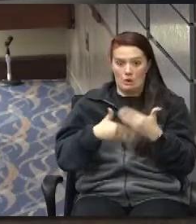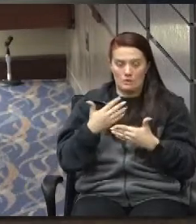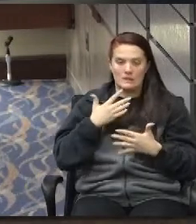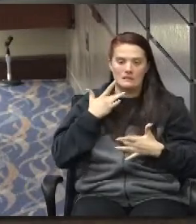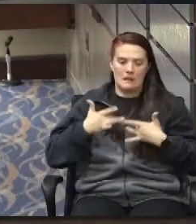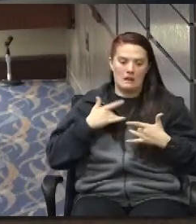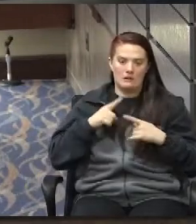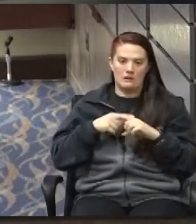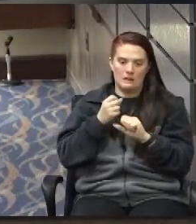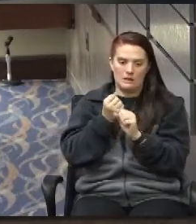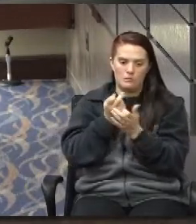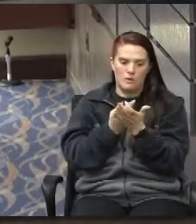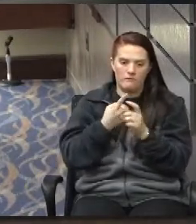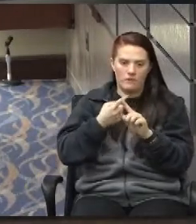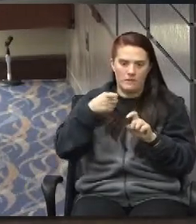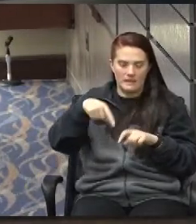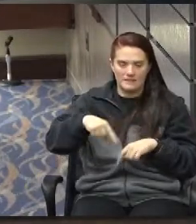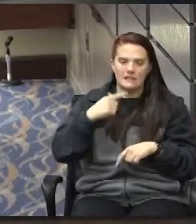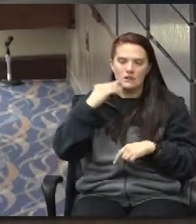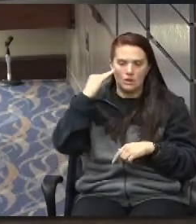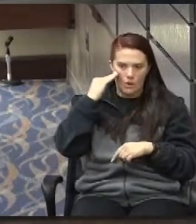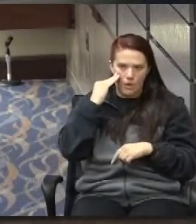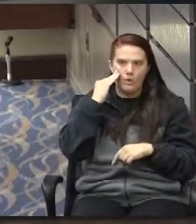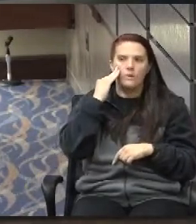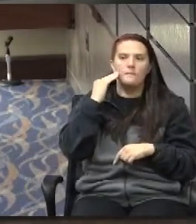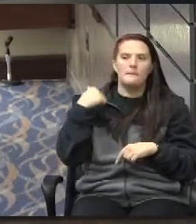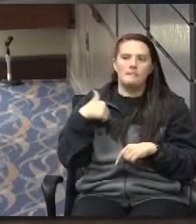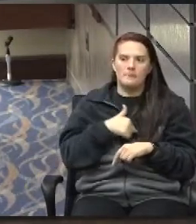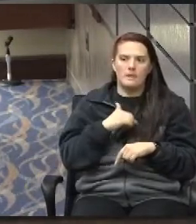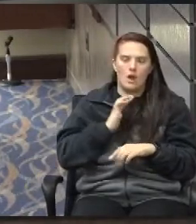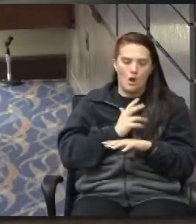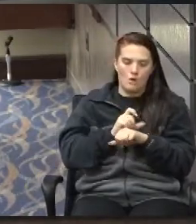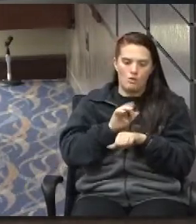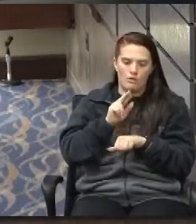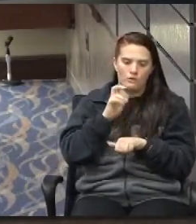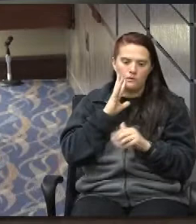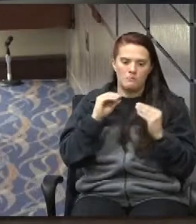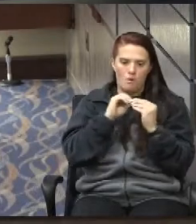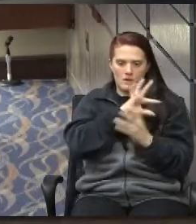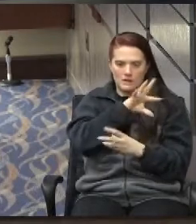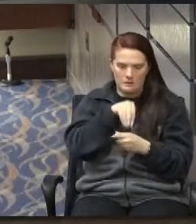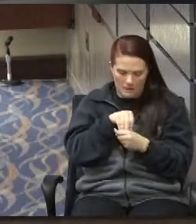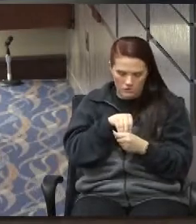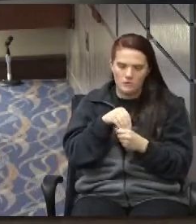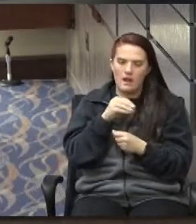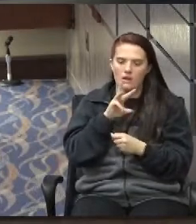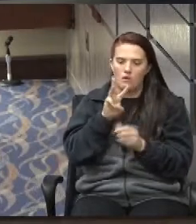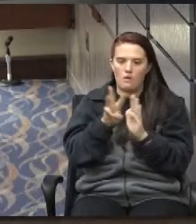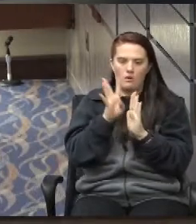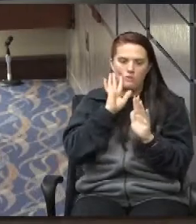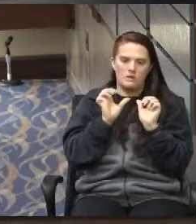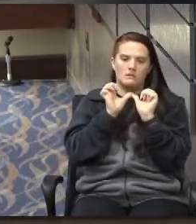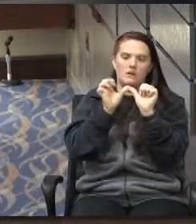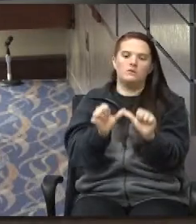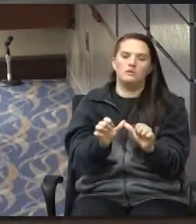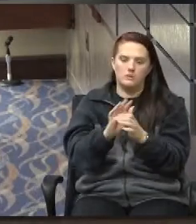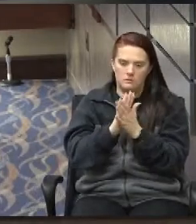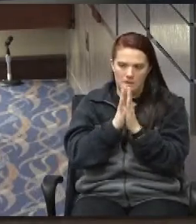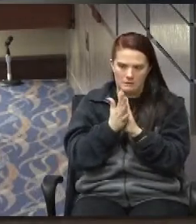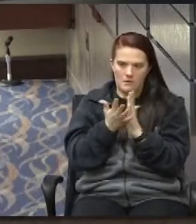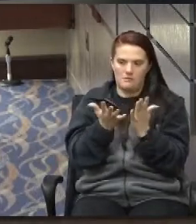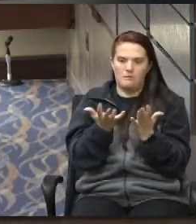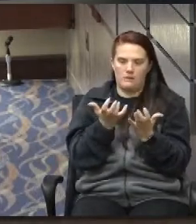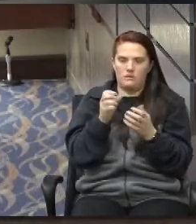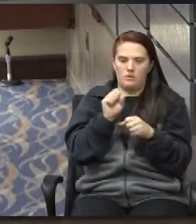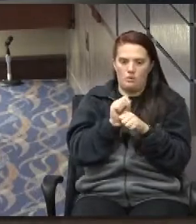good fruit from this, and know that our workforce is going to be more engaged, and Waco is going to continue to be a desirable place to